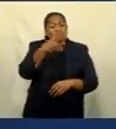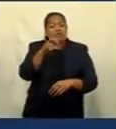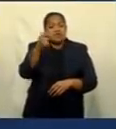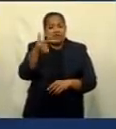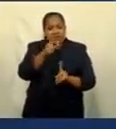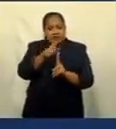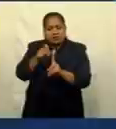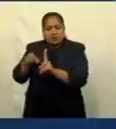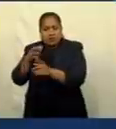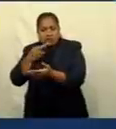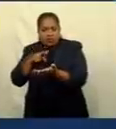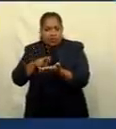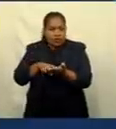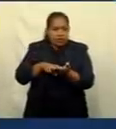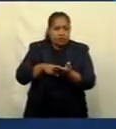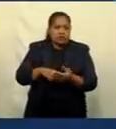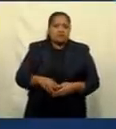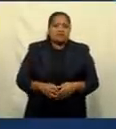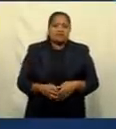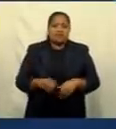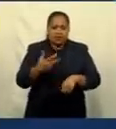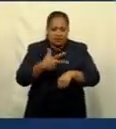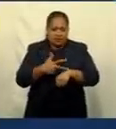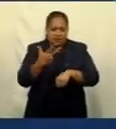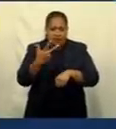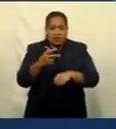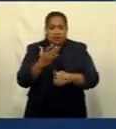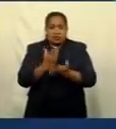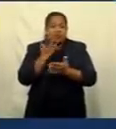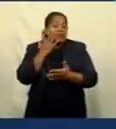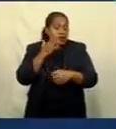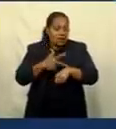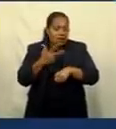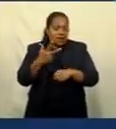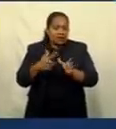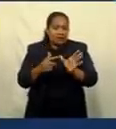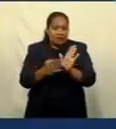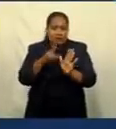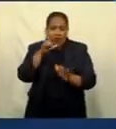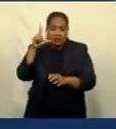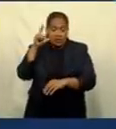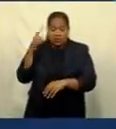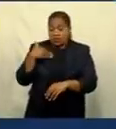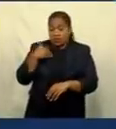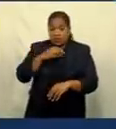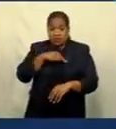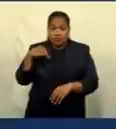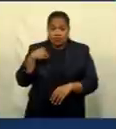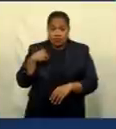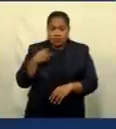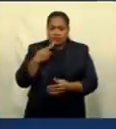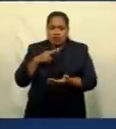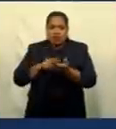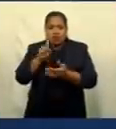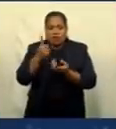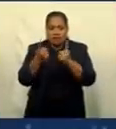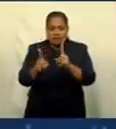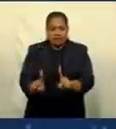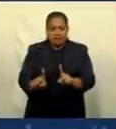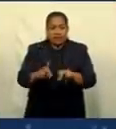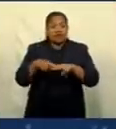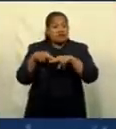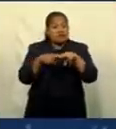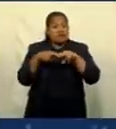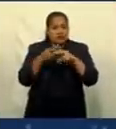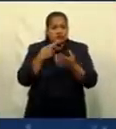cases recorded for the period ending at 8 a.m. yesterday. The Health Ministry also recorded one more death. Fiji has